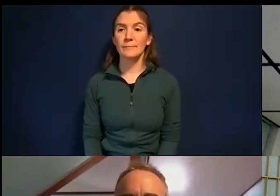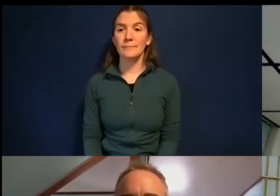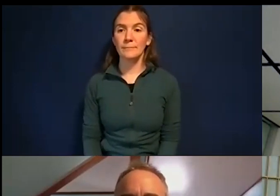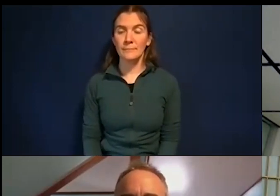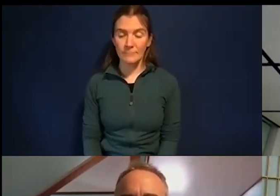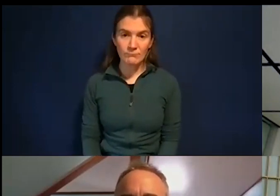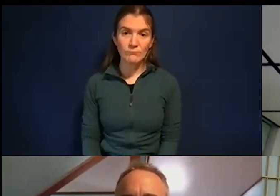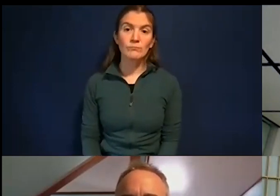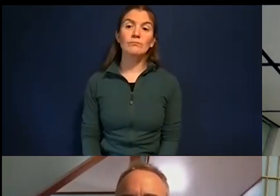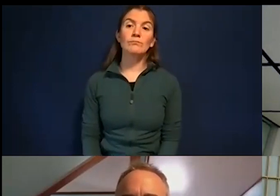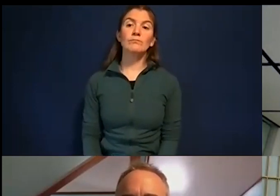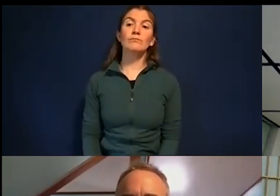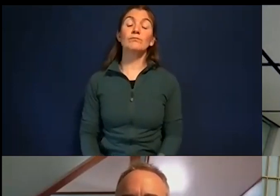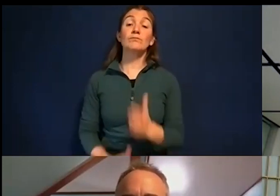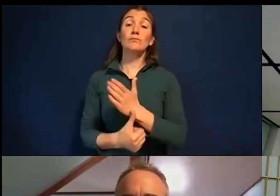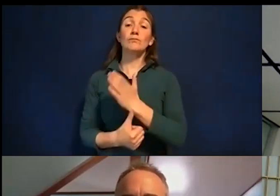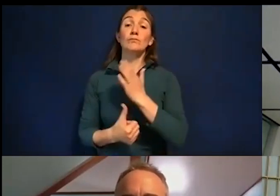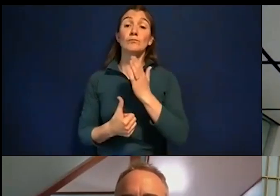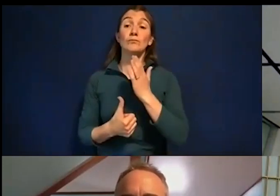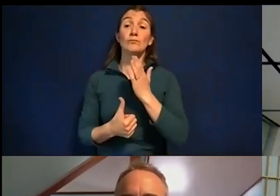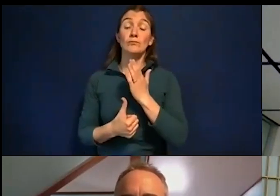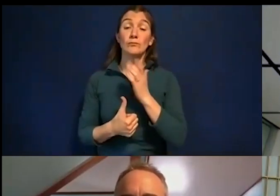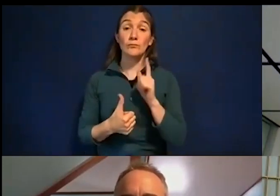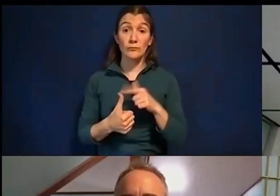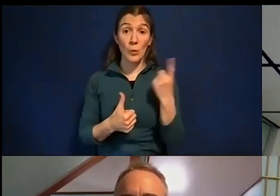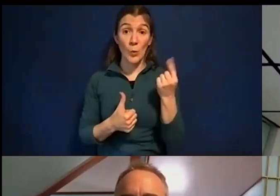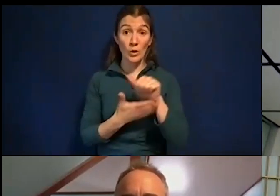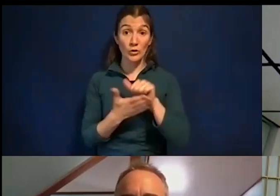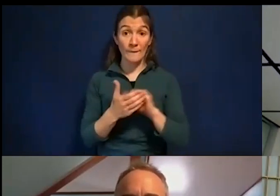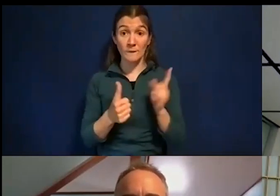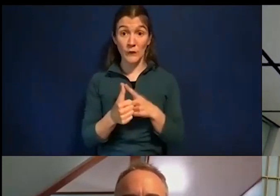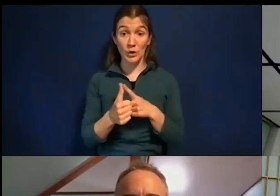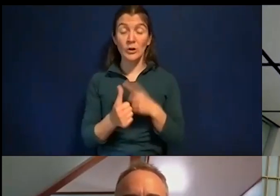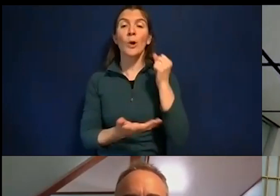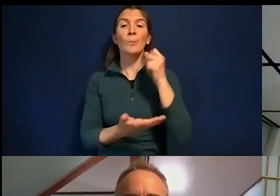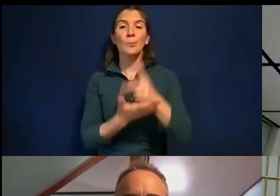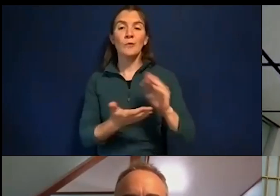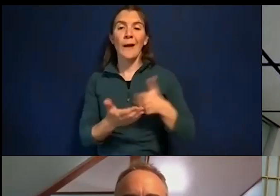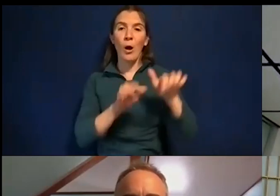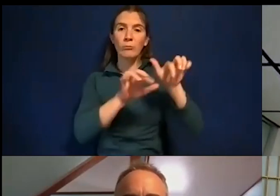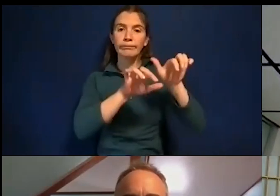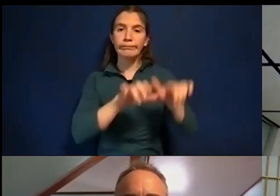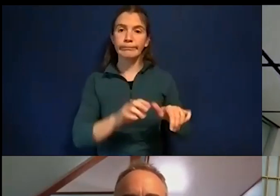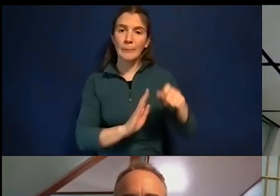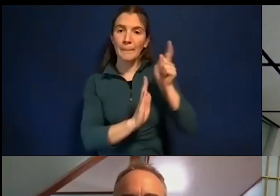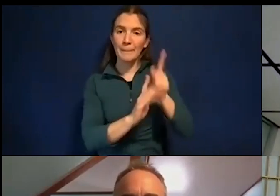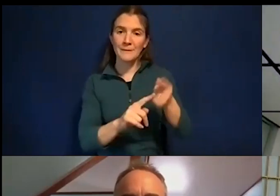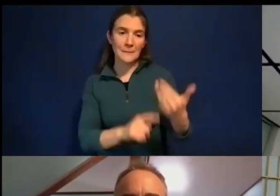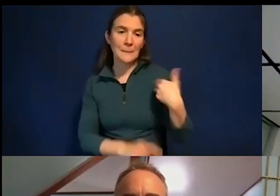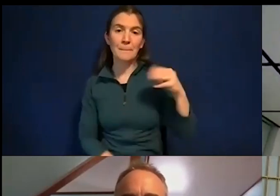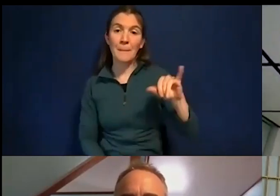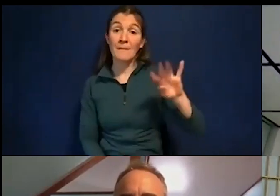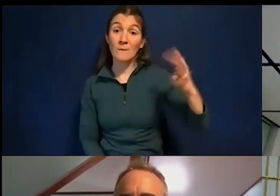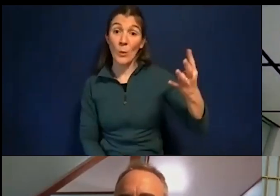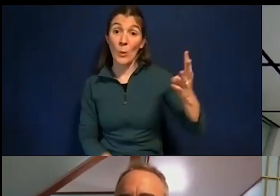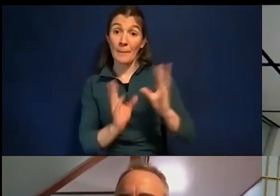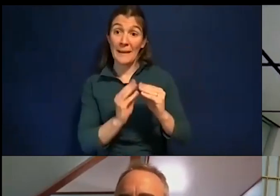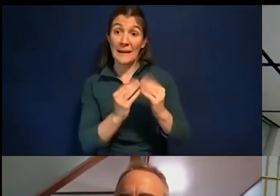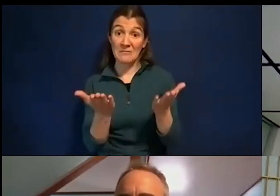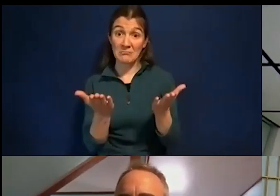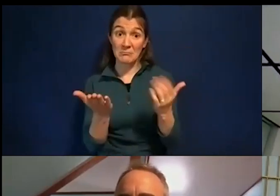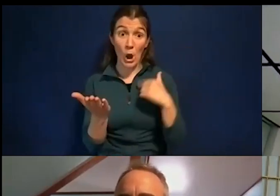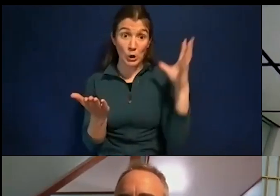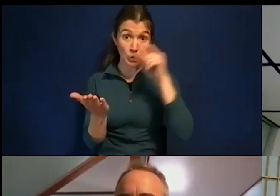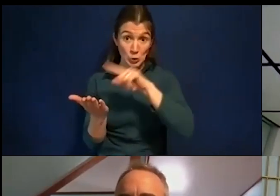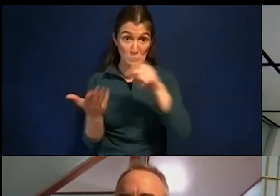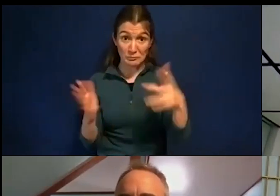So the first order of business is to approve the minutes of May 4th. I'm assuming